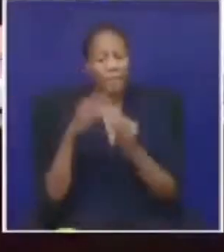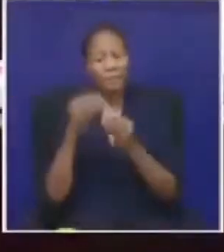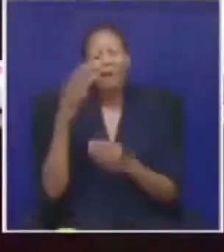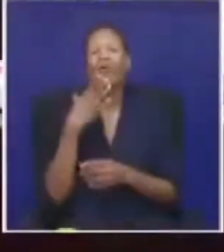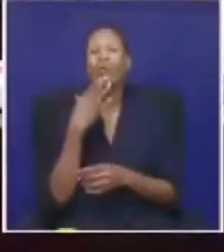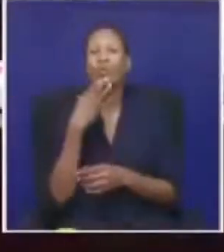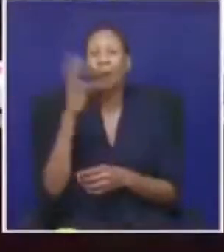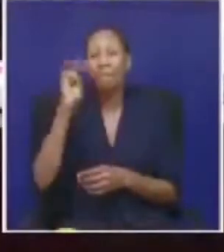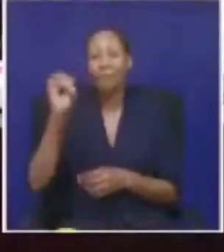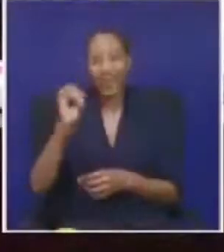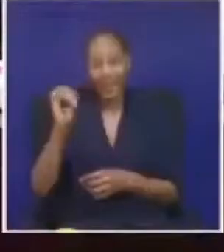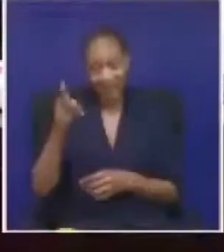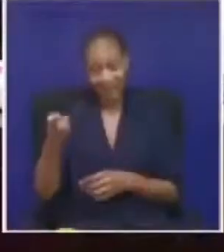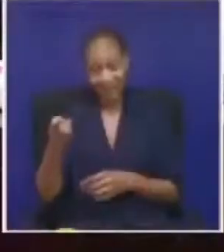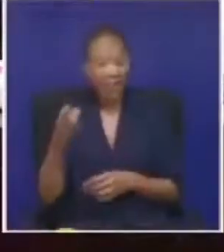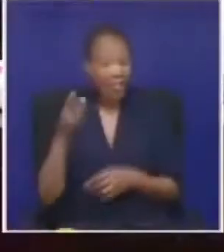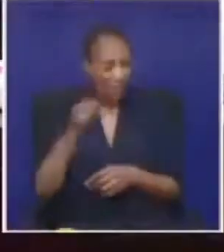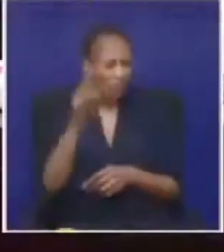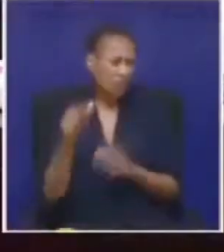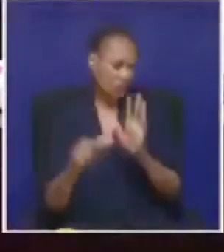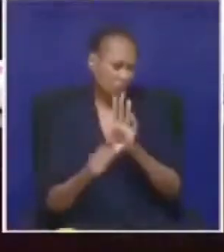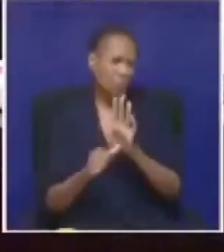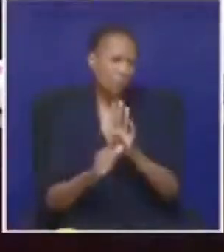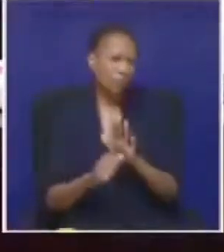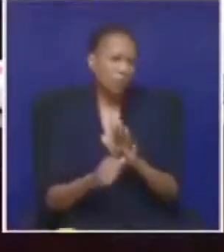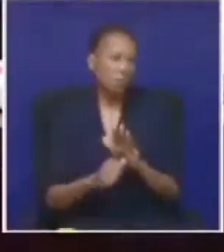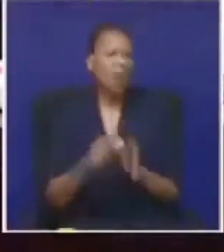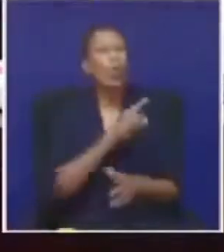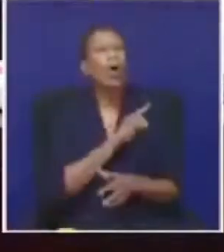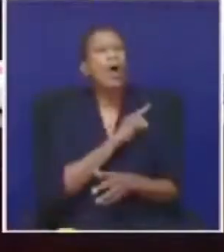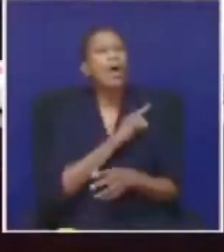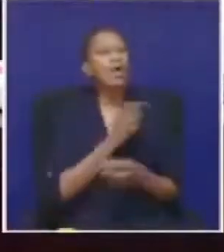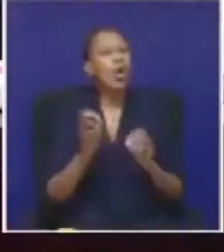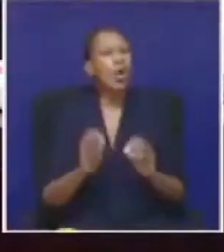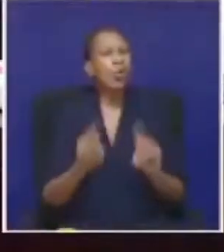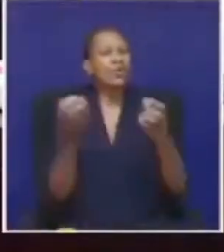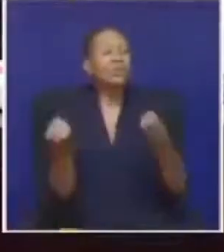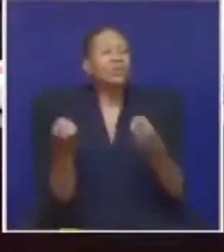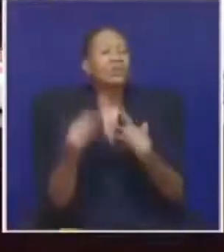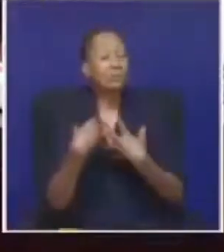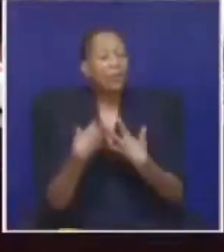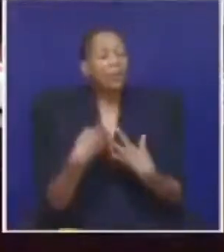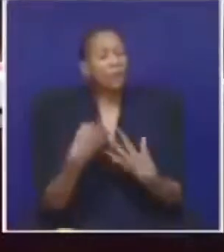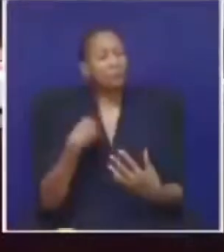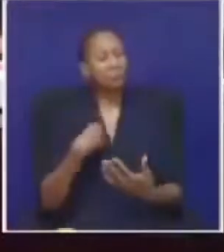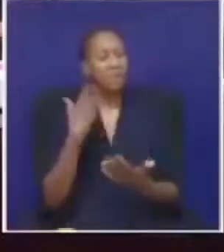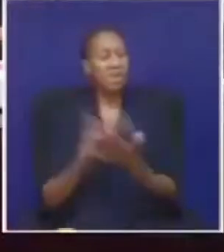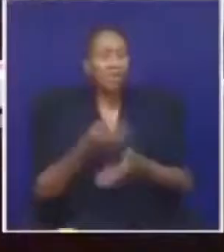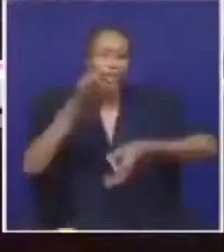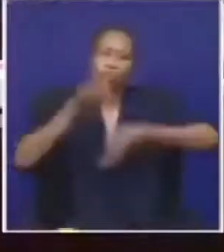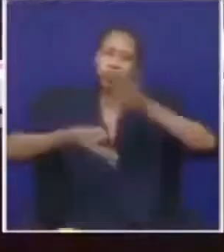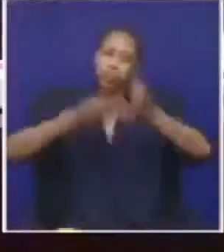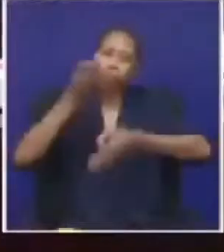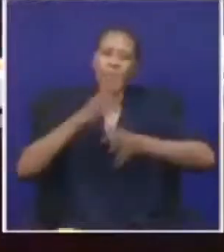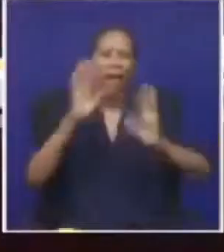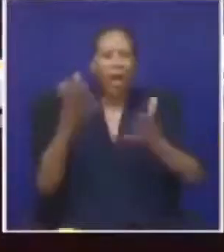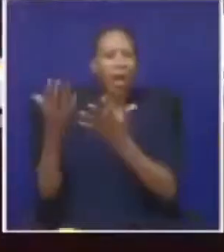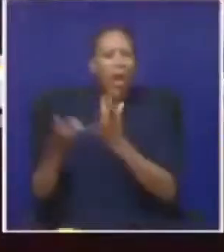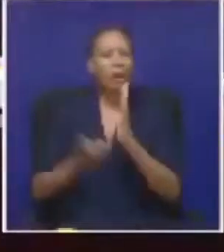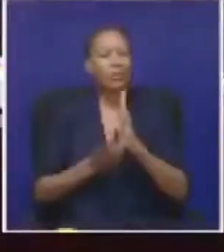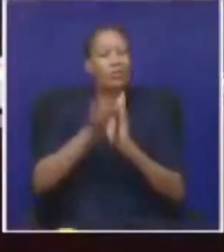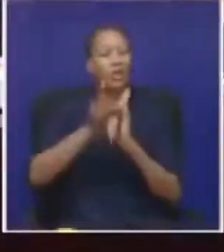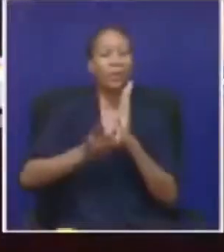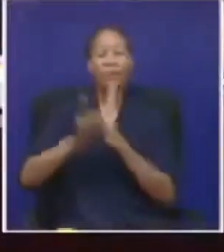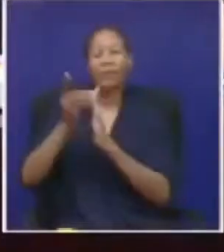Michalakis, it's important as it gives us an opportunity to highlight progress made towards